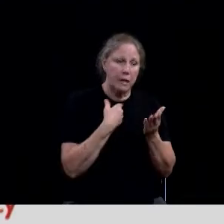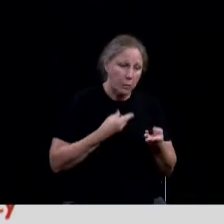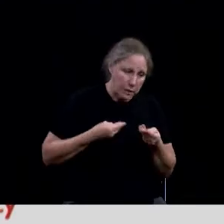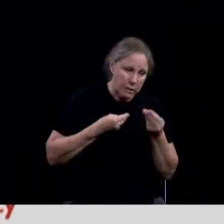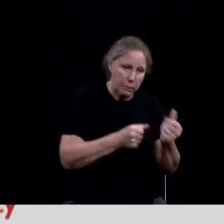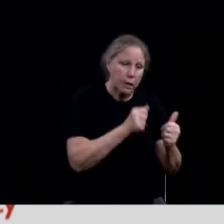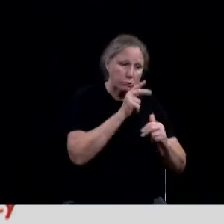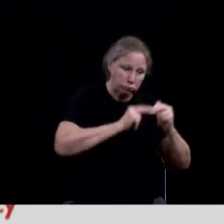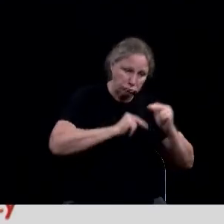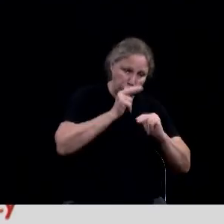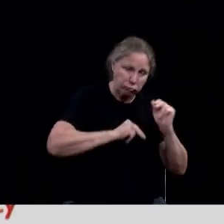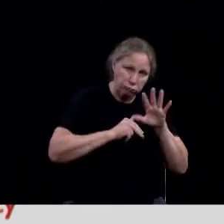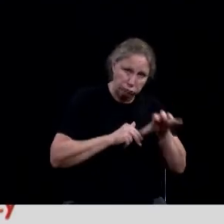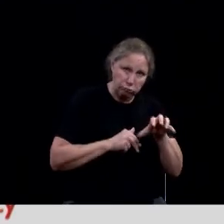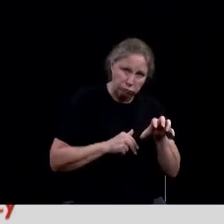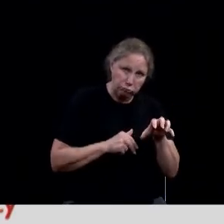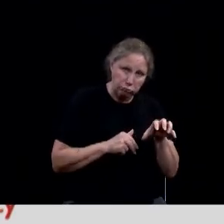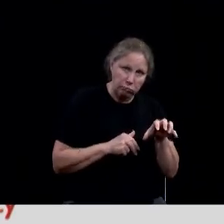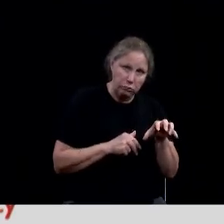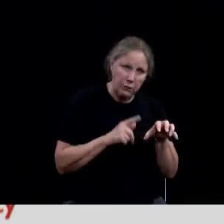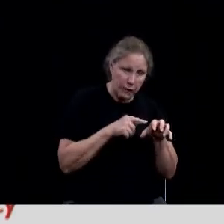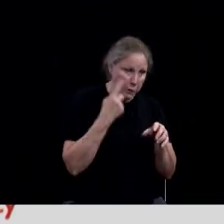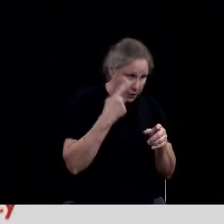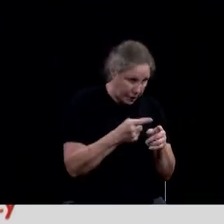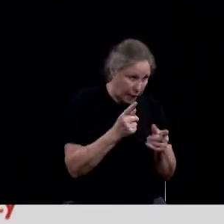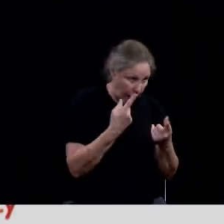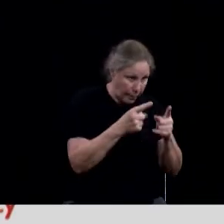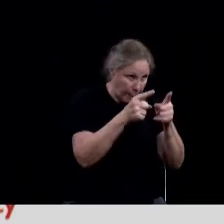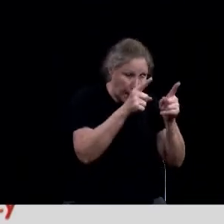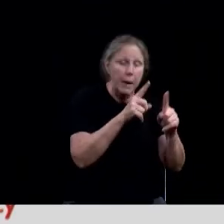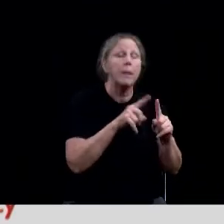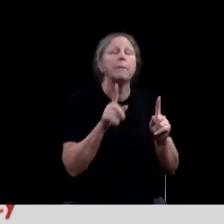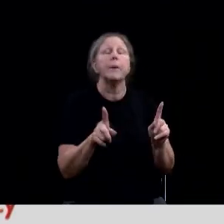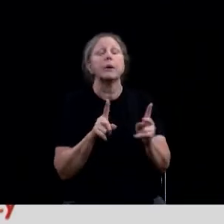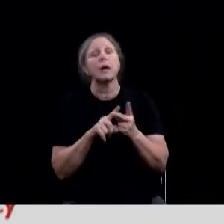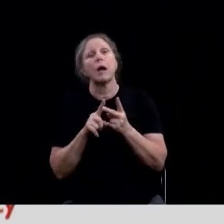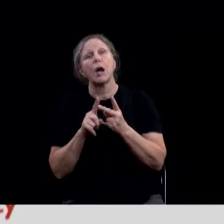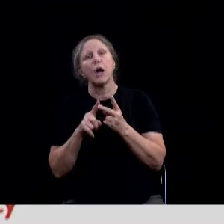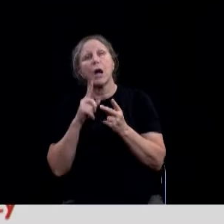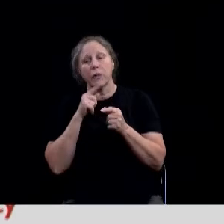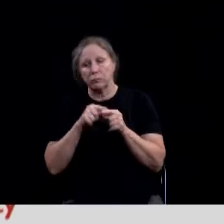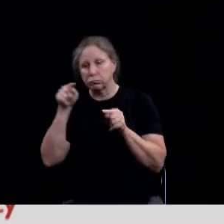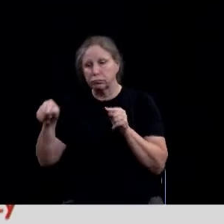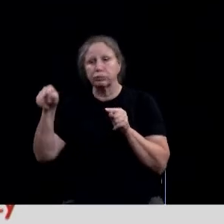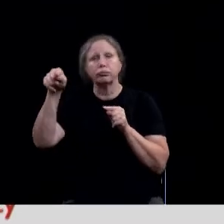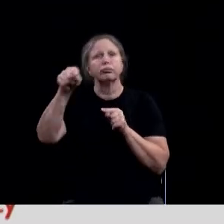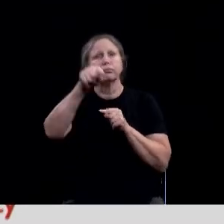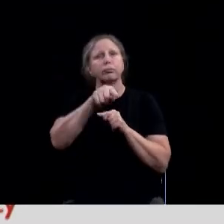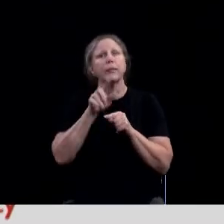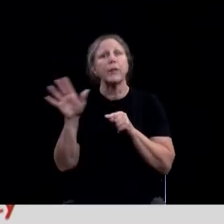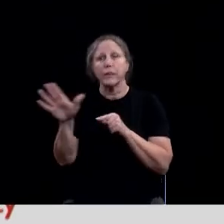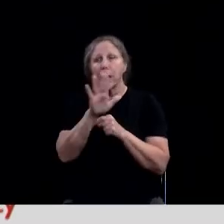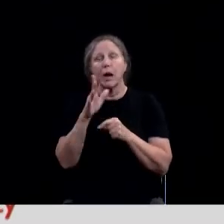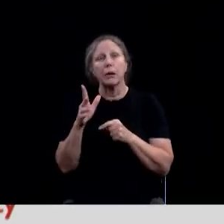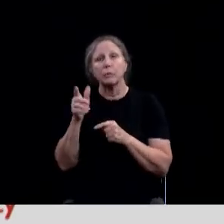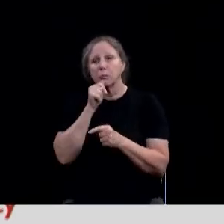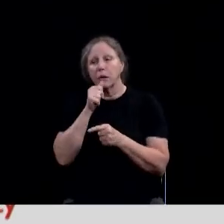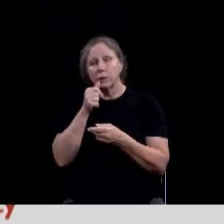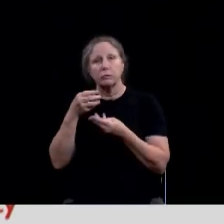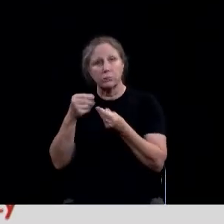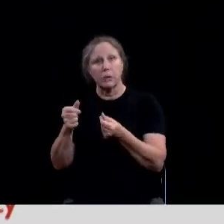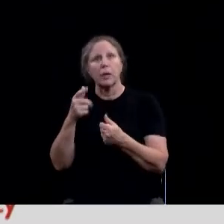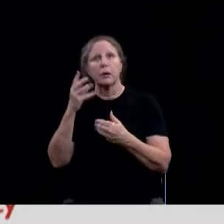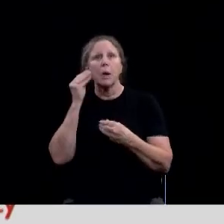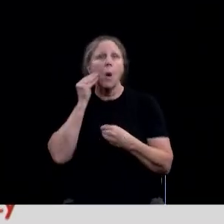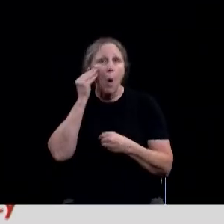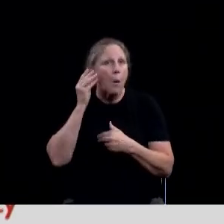materializing before our eyes, but the adjacent projects also are coming along. The residential building there and the hotels,